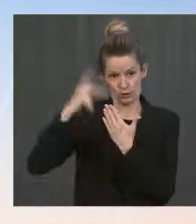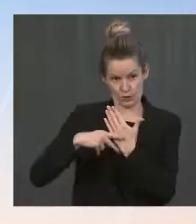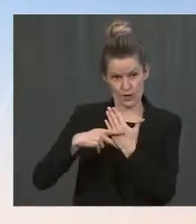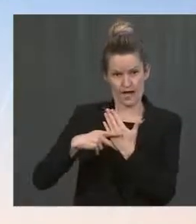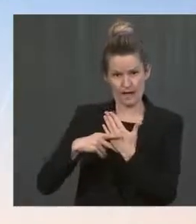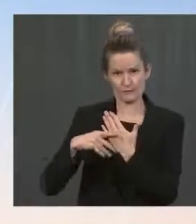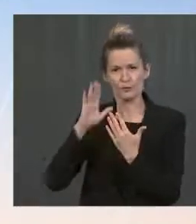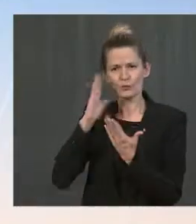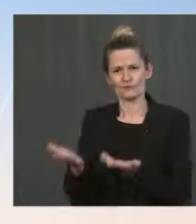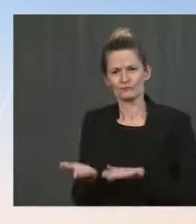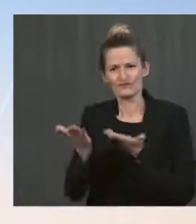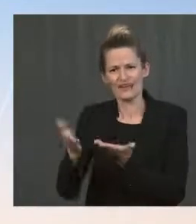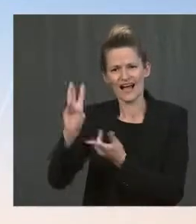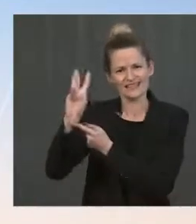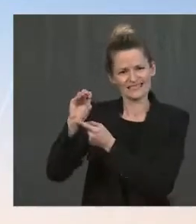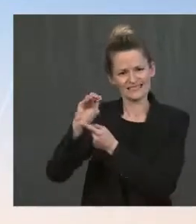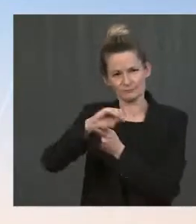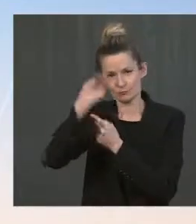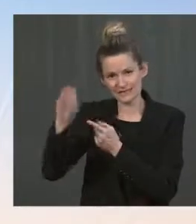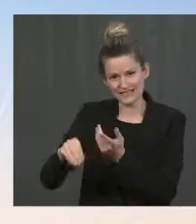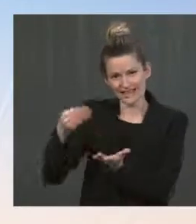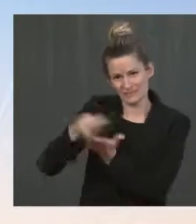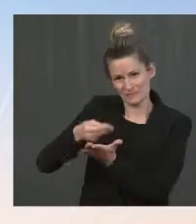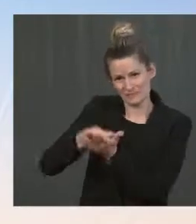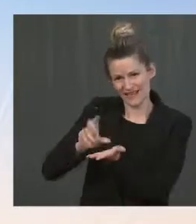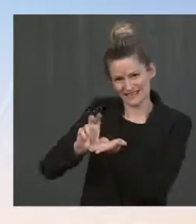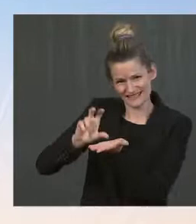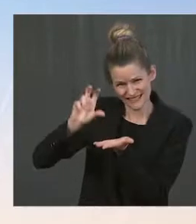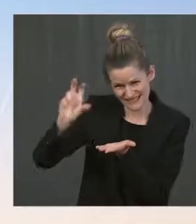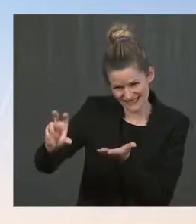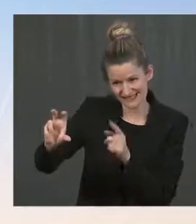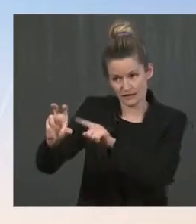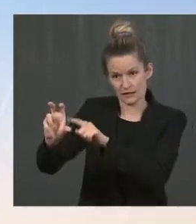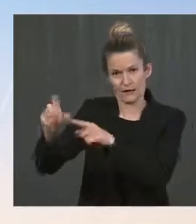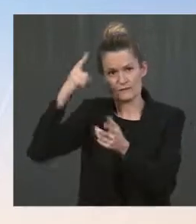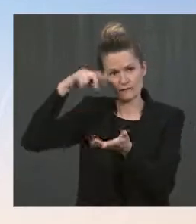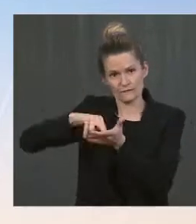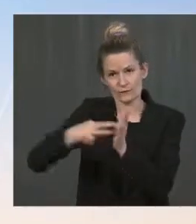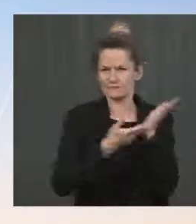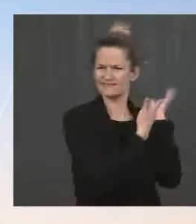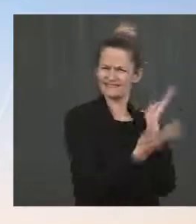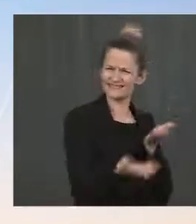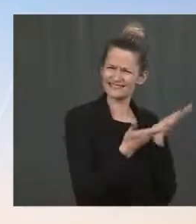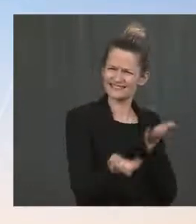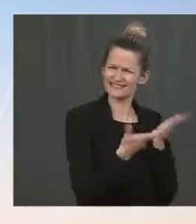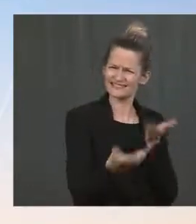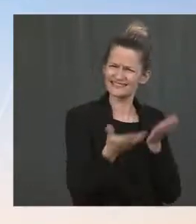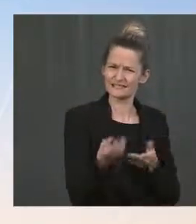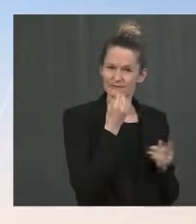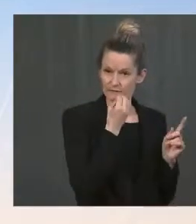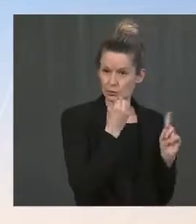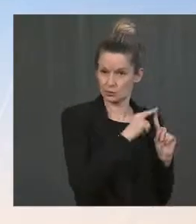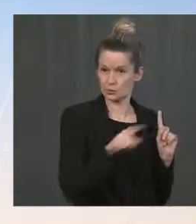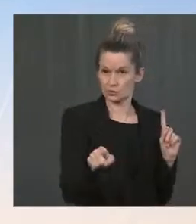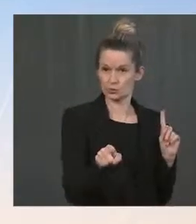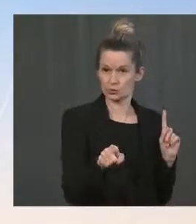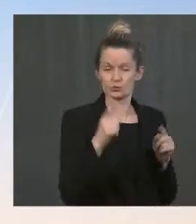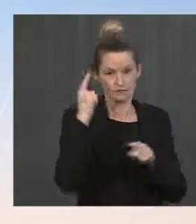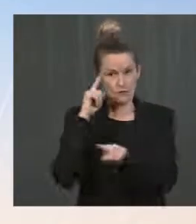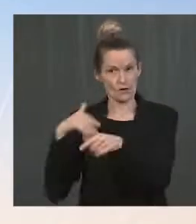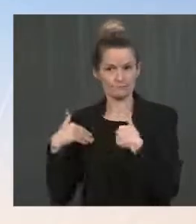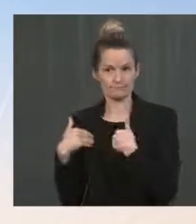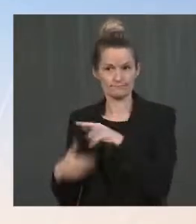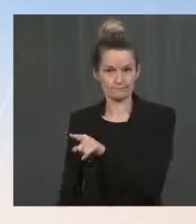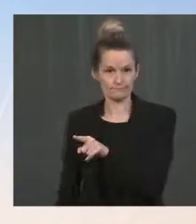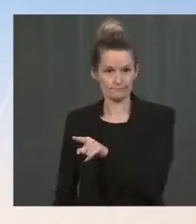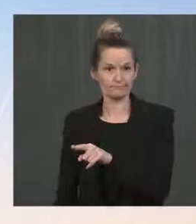that they're incurring above and beyond what they would normally incur for transportation expense. And for limited resource farmers, it could be as high as much as